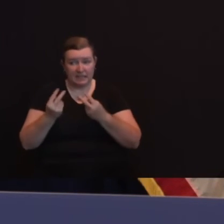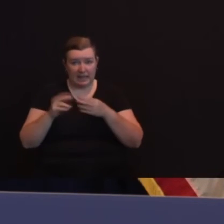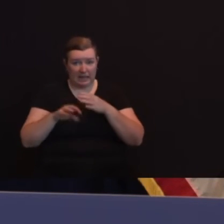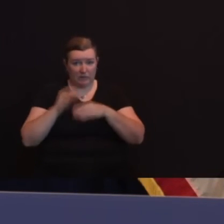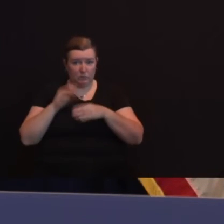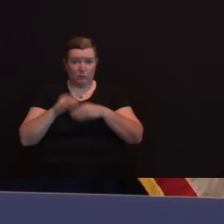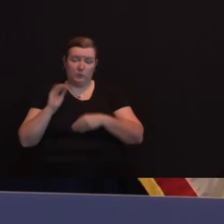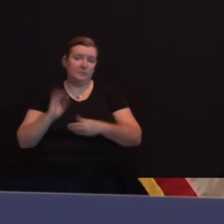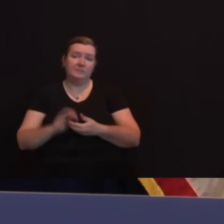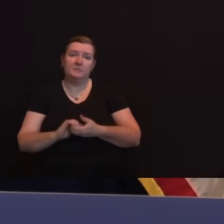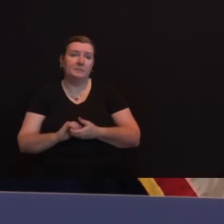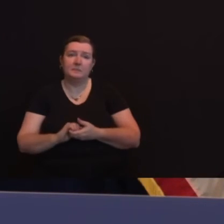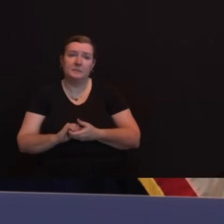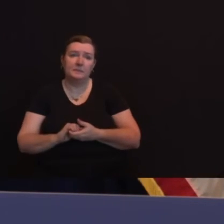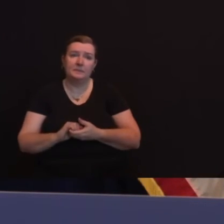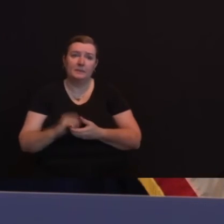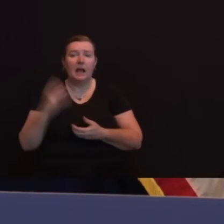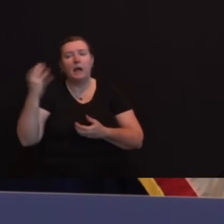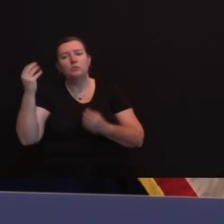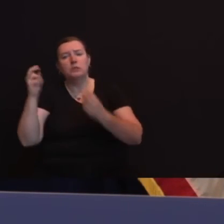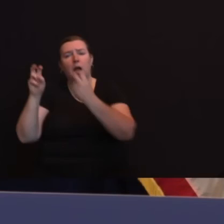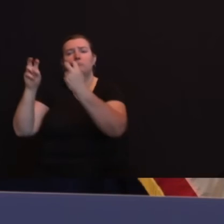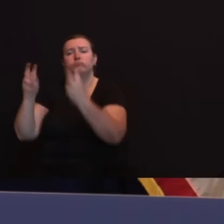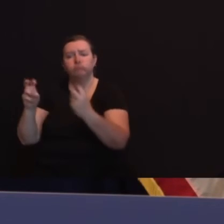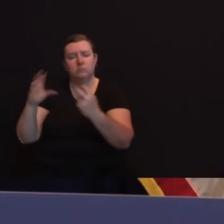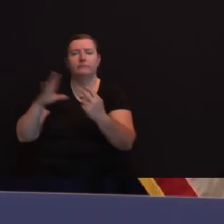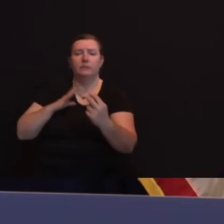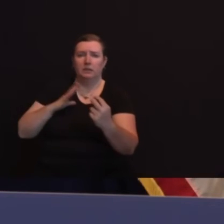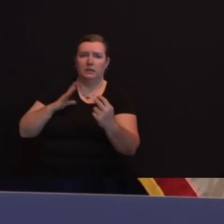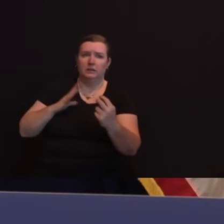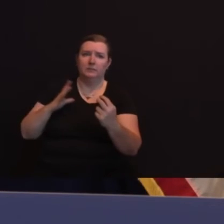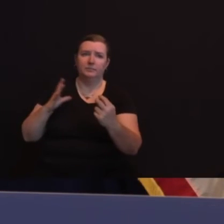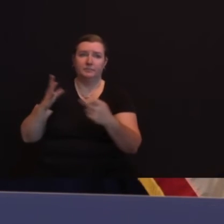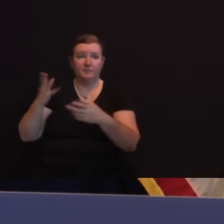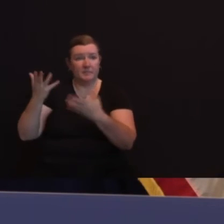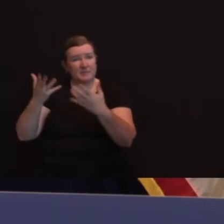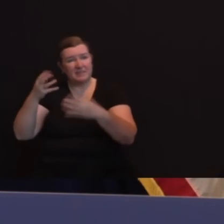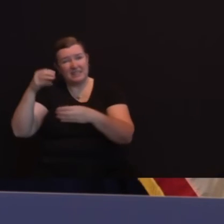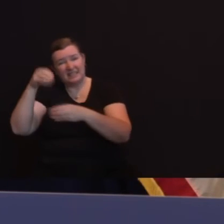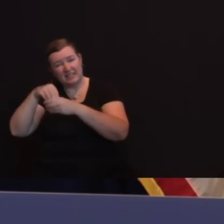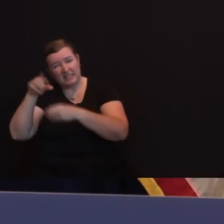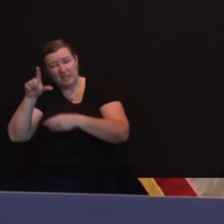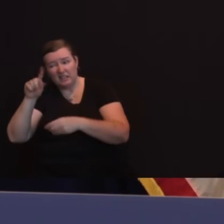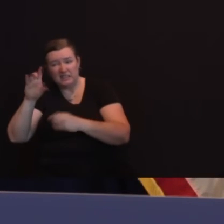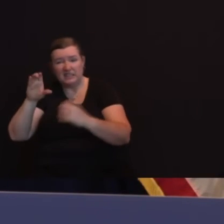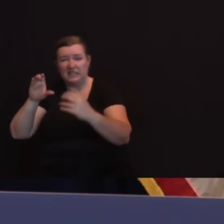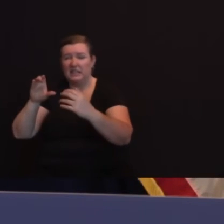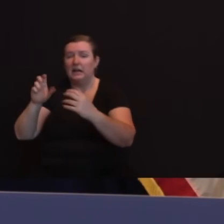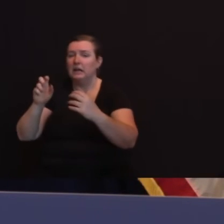visitation outdoors or possibly indoors in facilities that meet the requirements for indoor